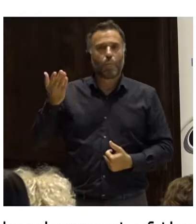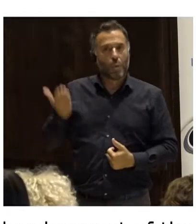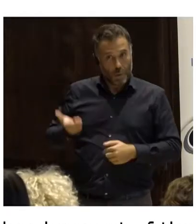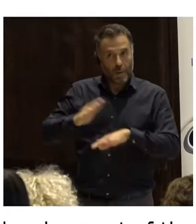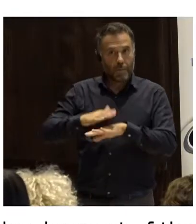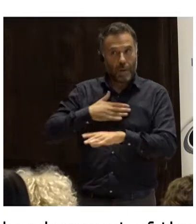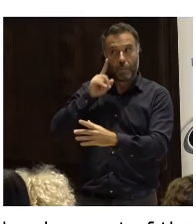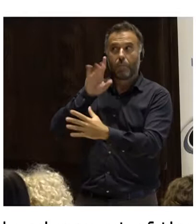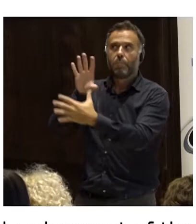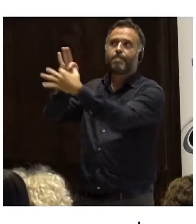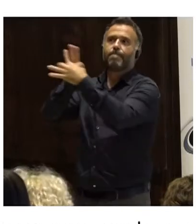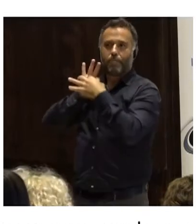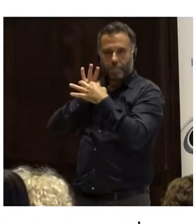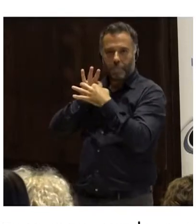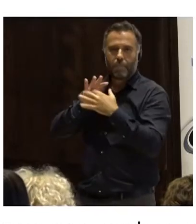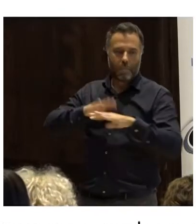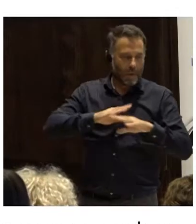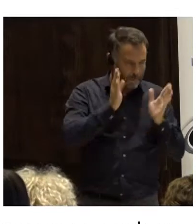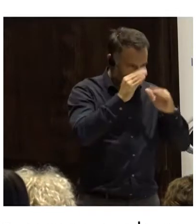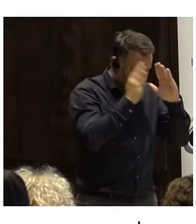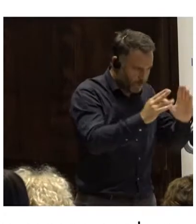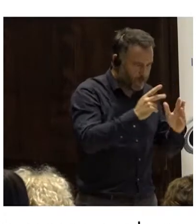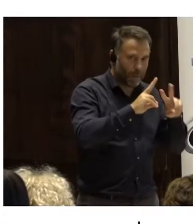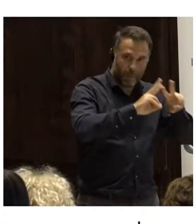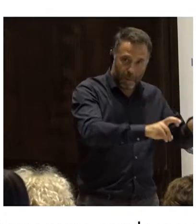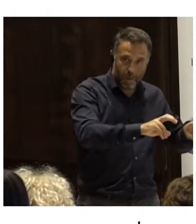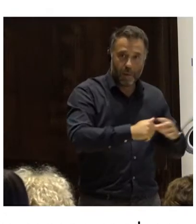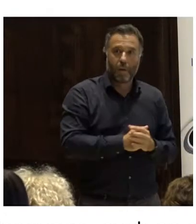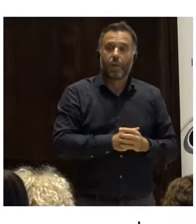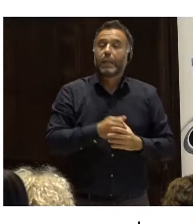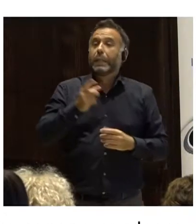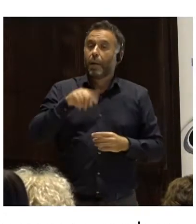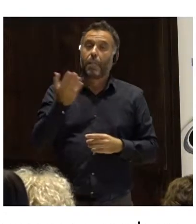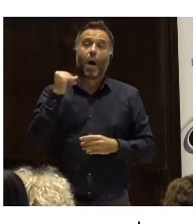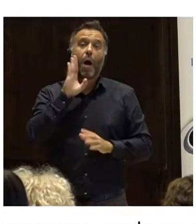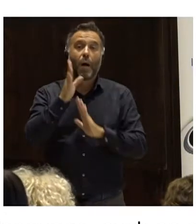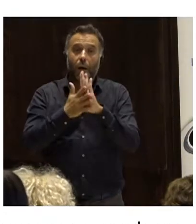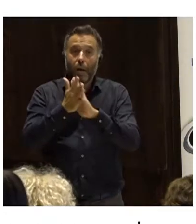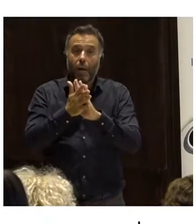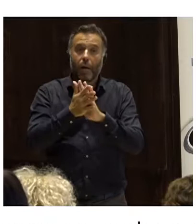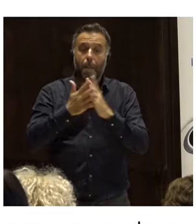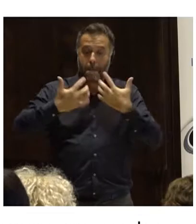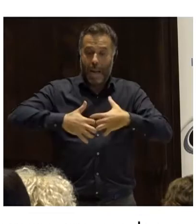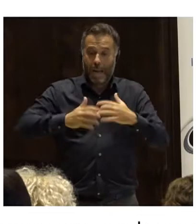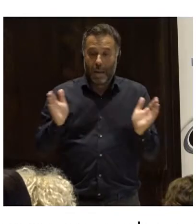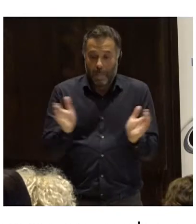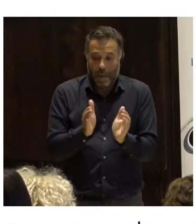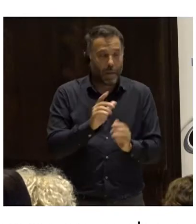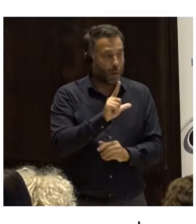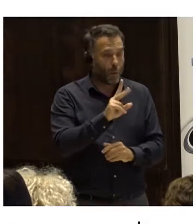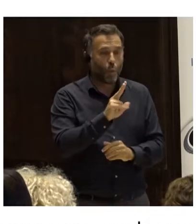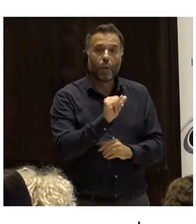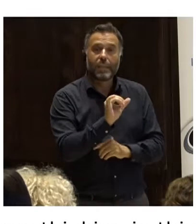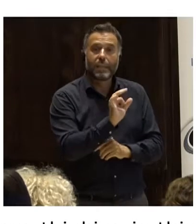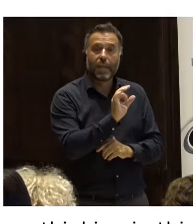moment exactly to the machine, little machine of Luis, because he's doing something